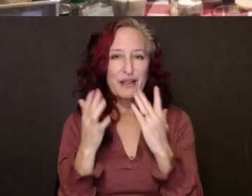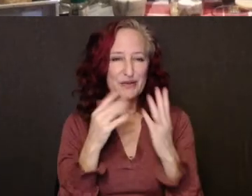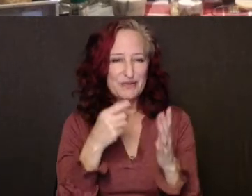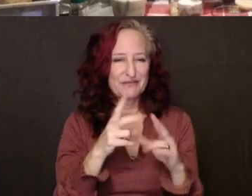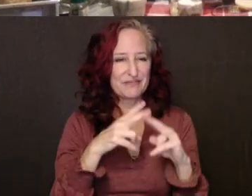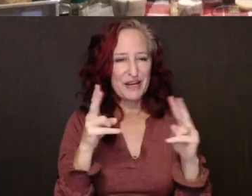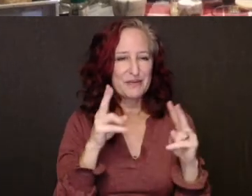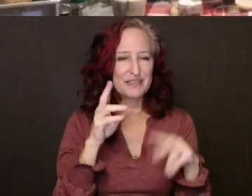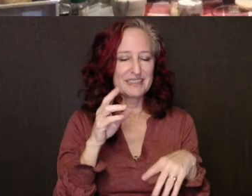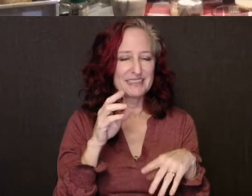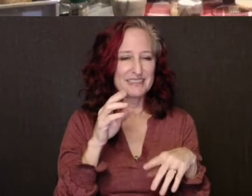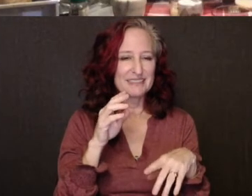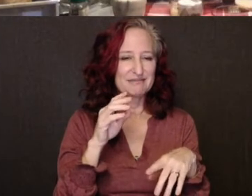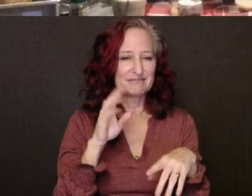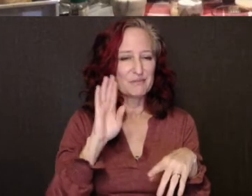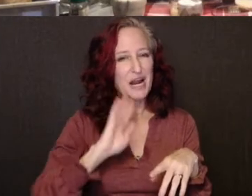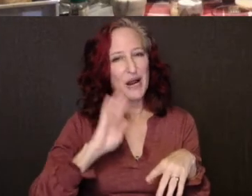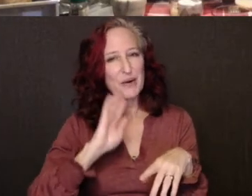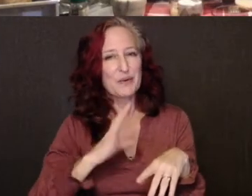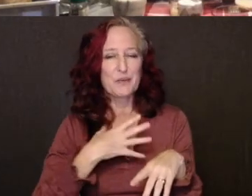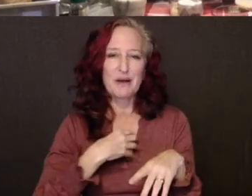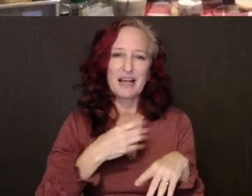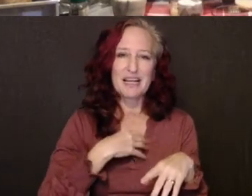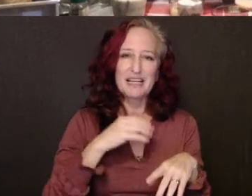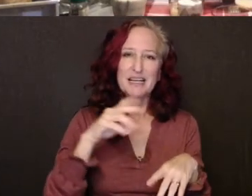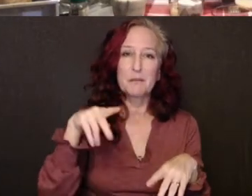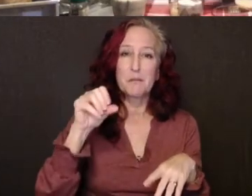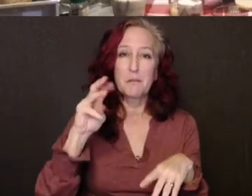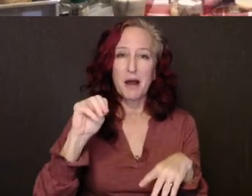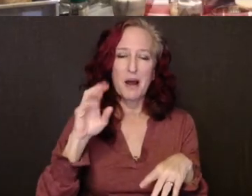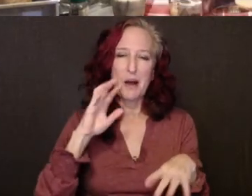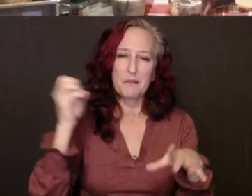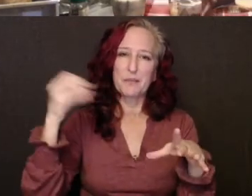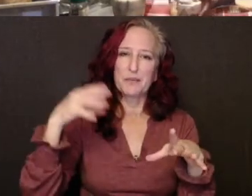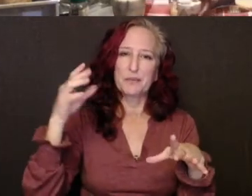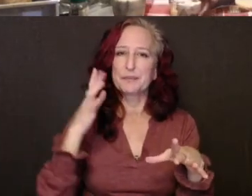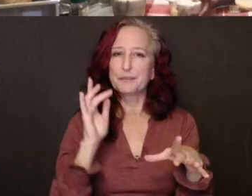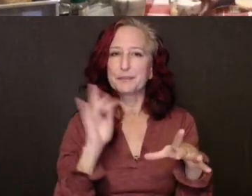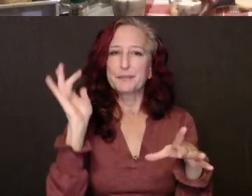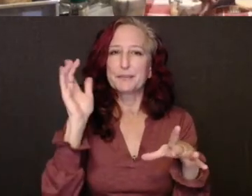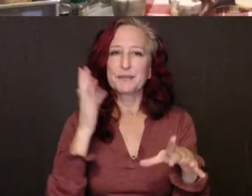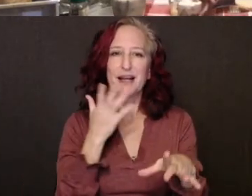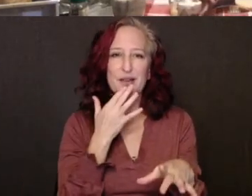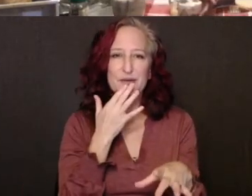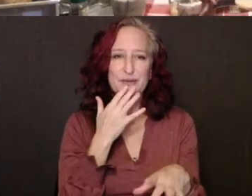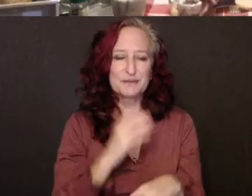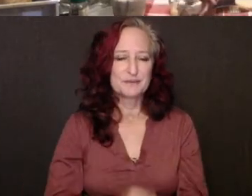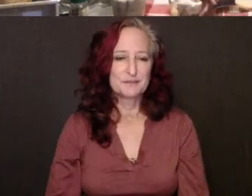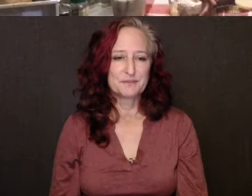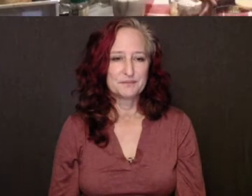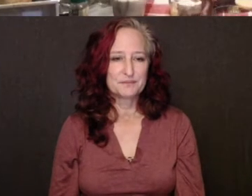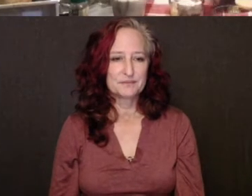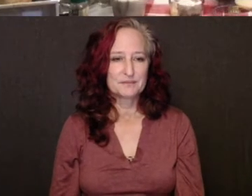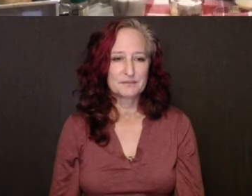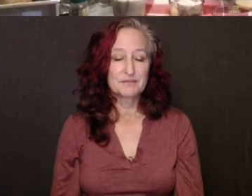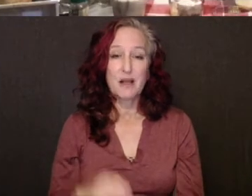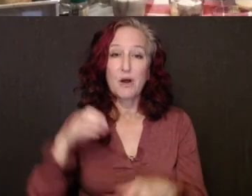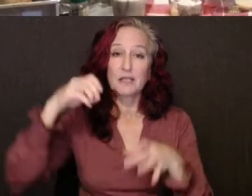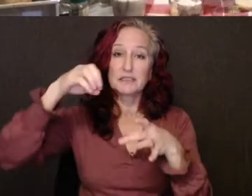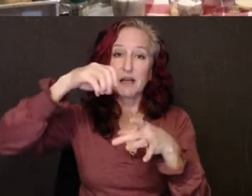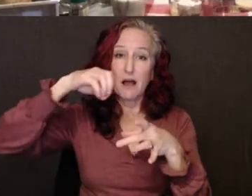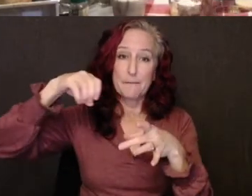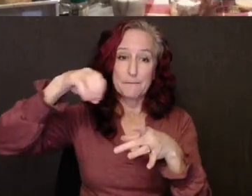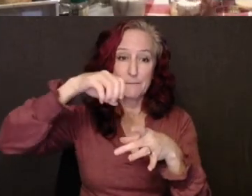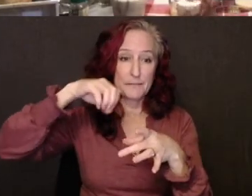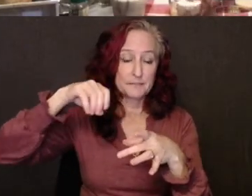the first thing that comes to head is pomegranate. I think that would taste really nice. Perfect for this time of year too. Yeah, totally. Yeah, and it would add like a nice pop